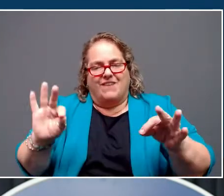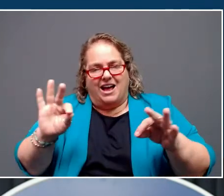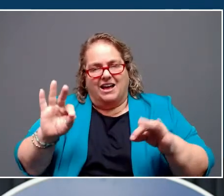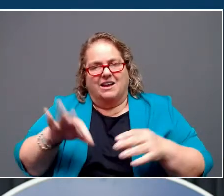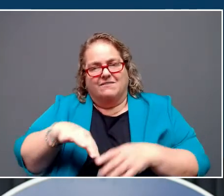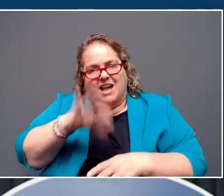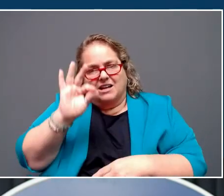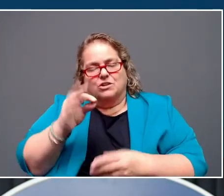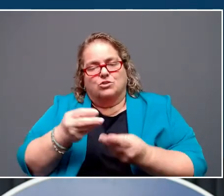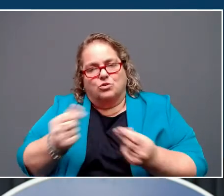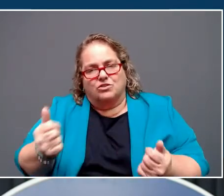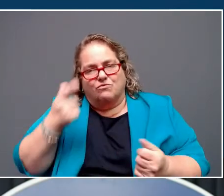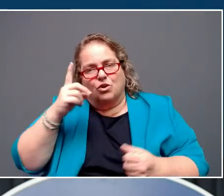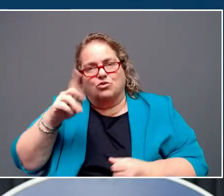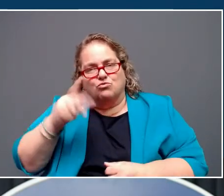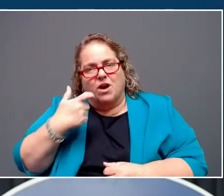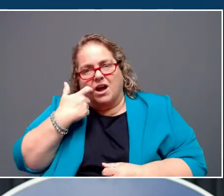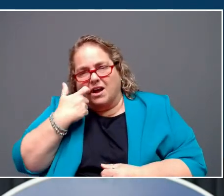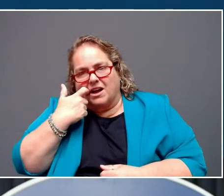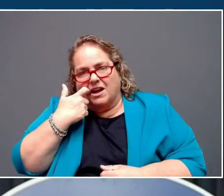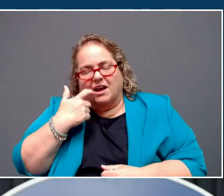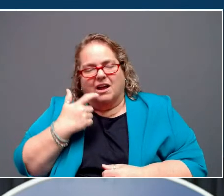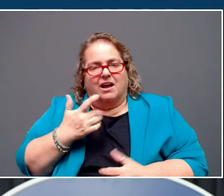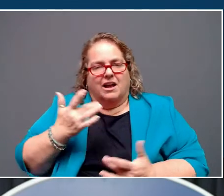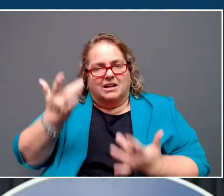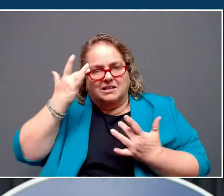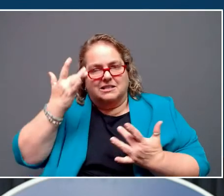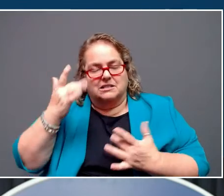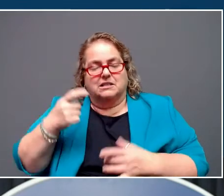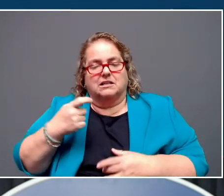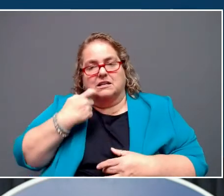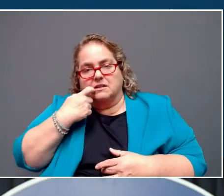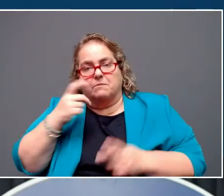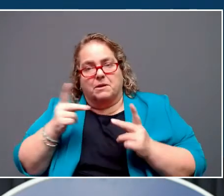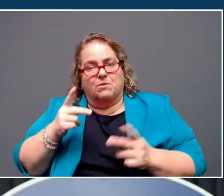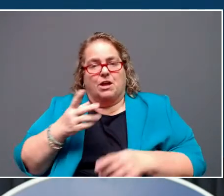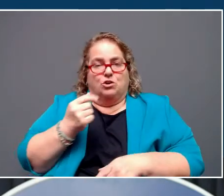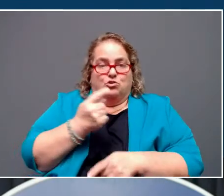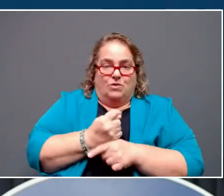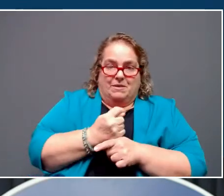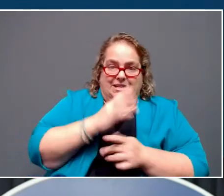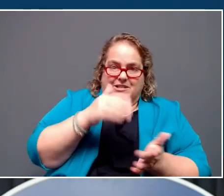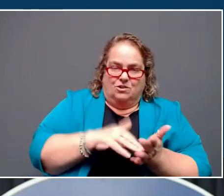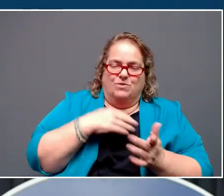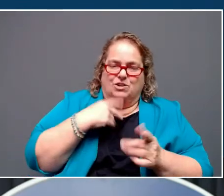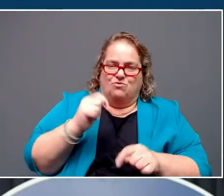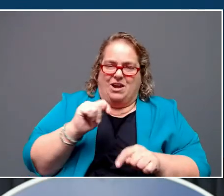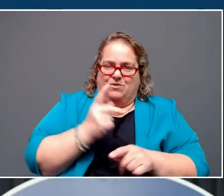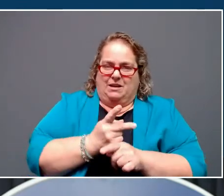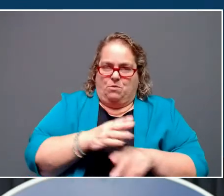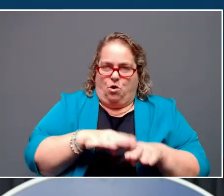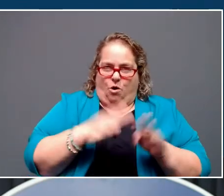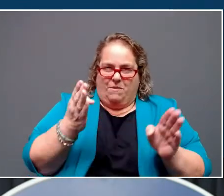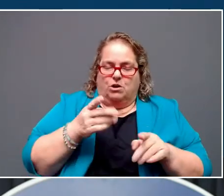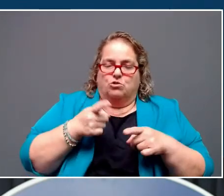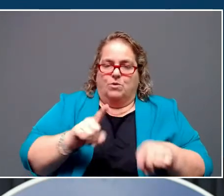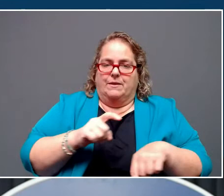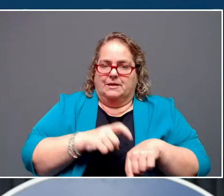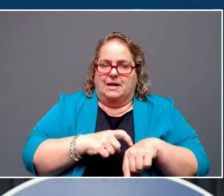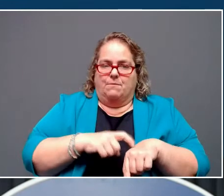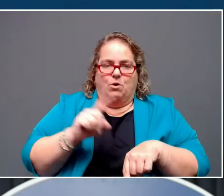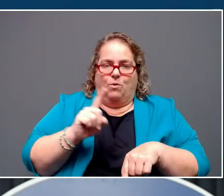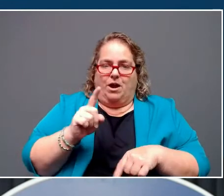included treatment and several treatment centers that we were able to keep open at a time when they weren't or couldn't be Medicaid